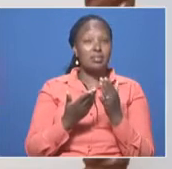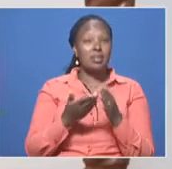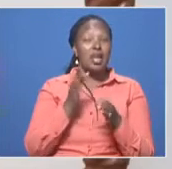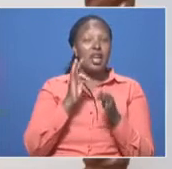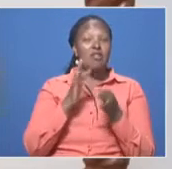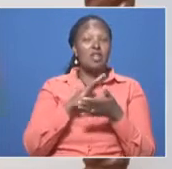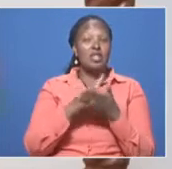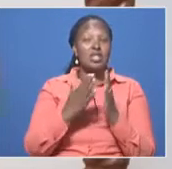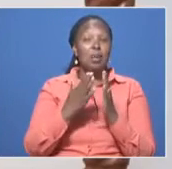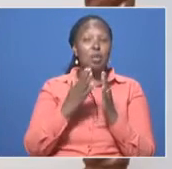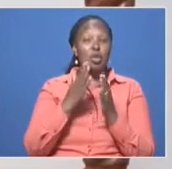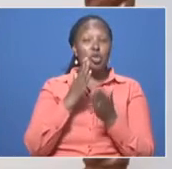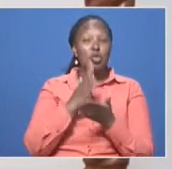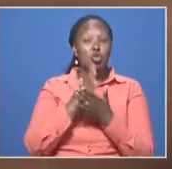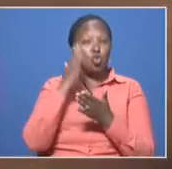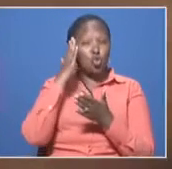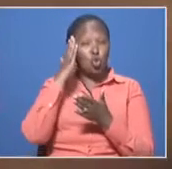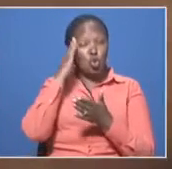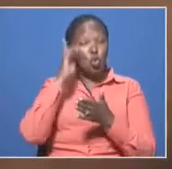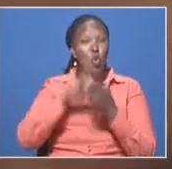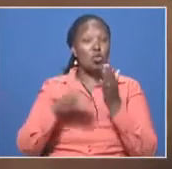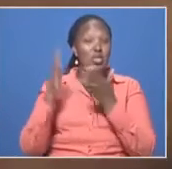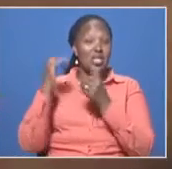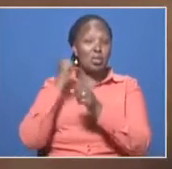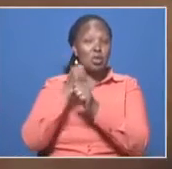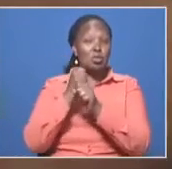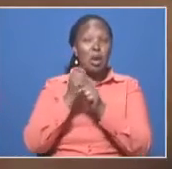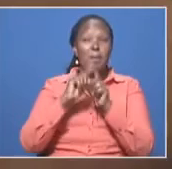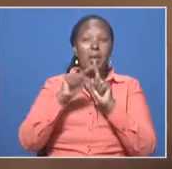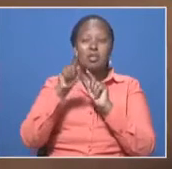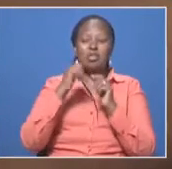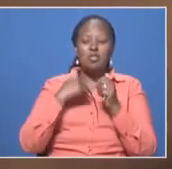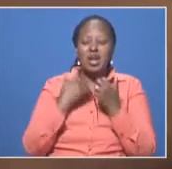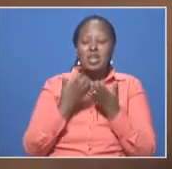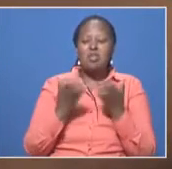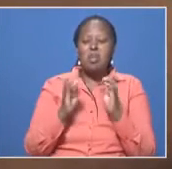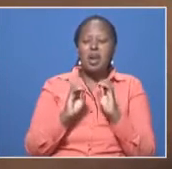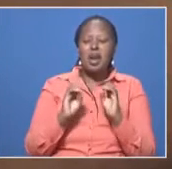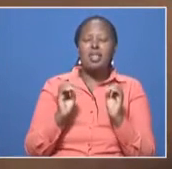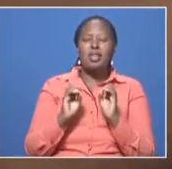someone knew technically what needed to be done, they did not have the equipment